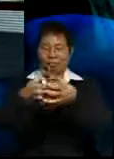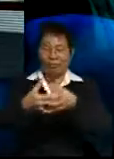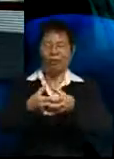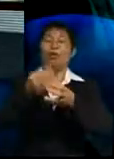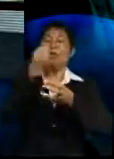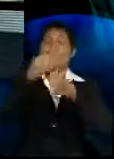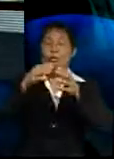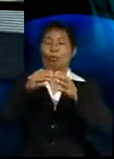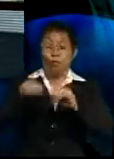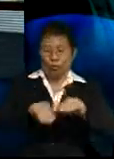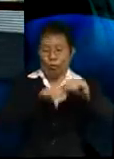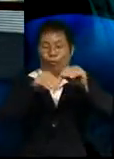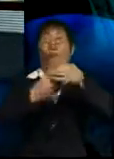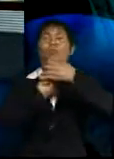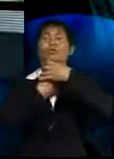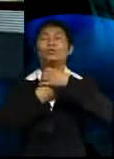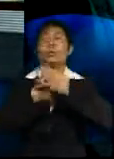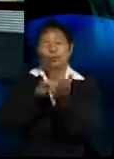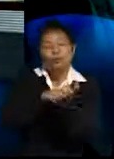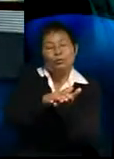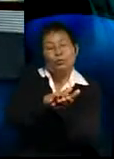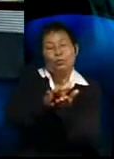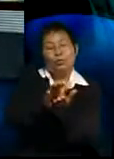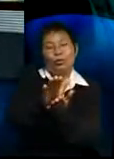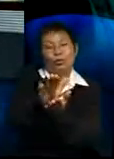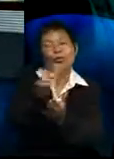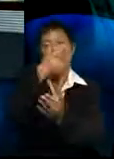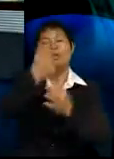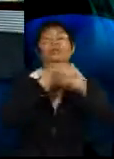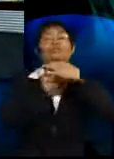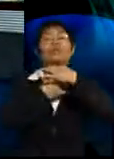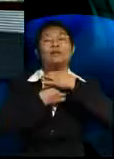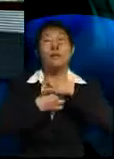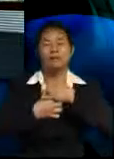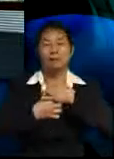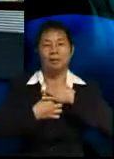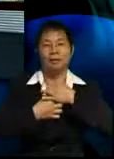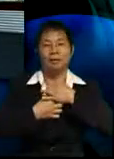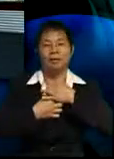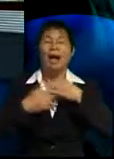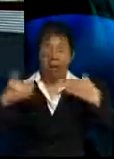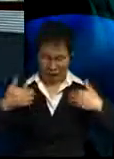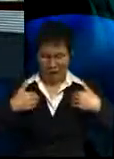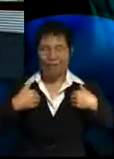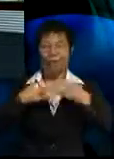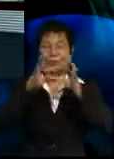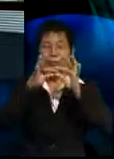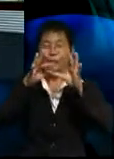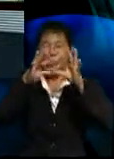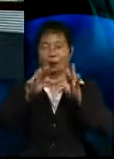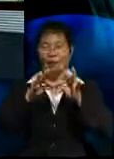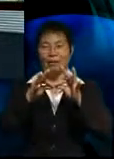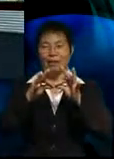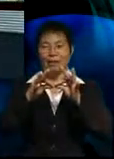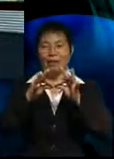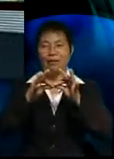Food moves down the esophagus smoothly because the esophagus is lubricated with mucus to aid movement of